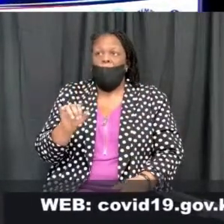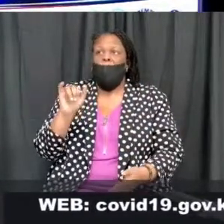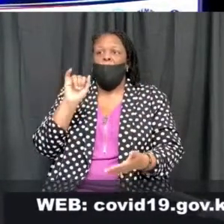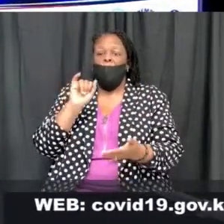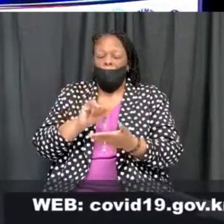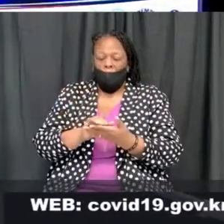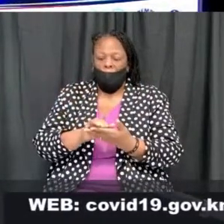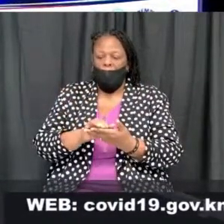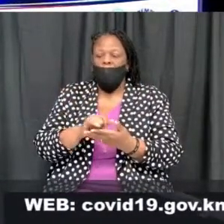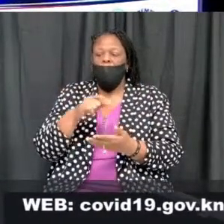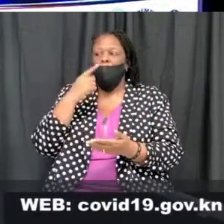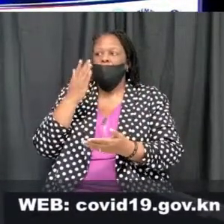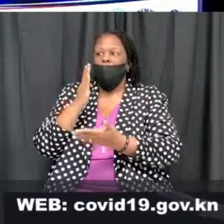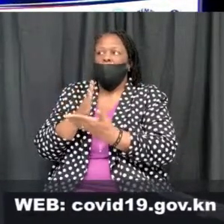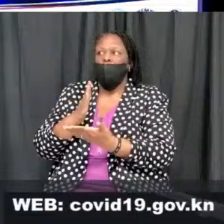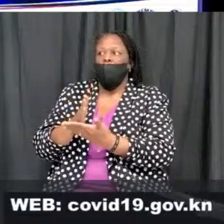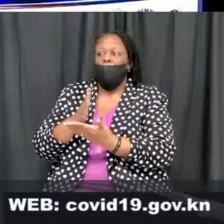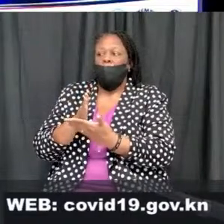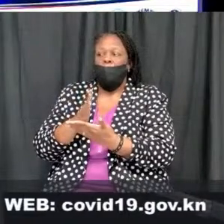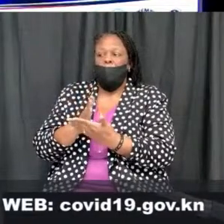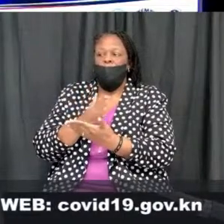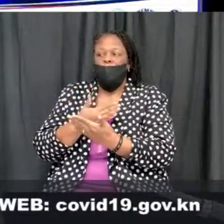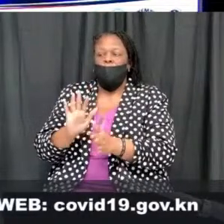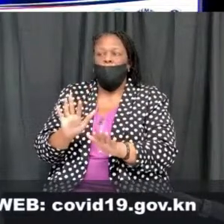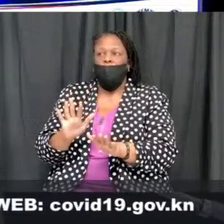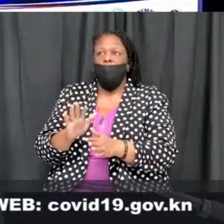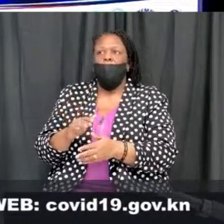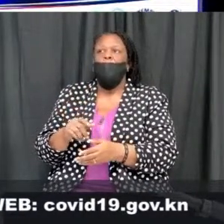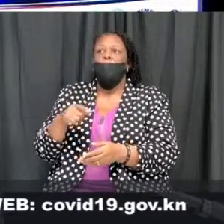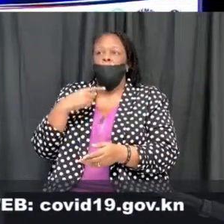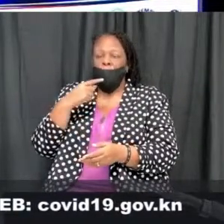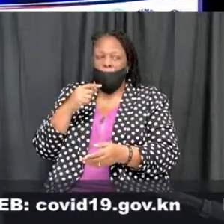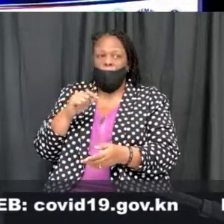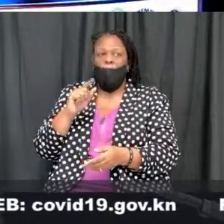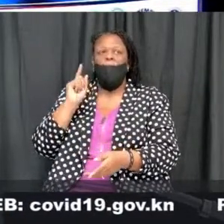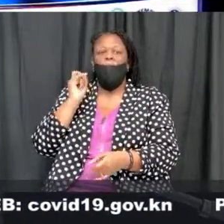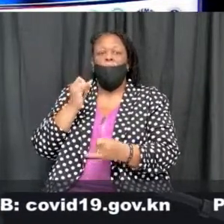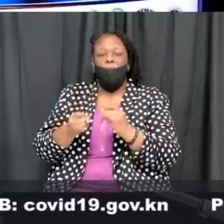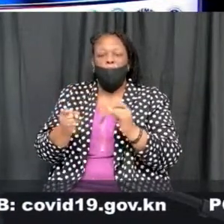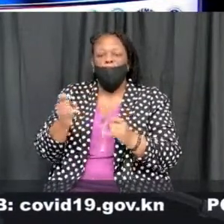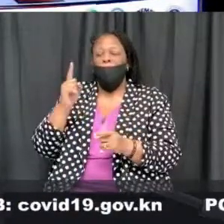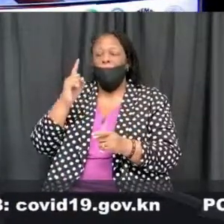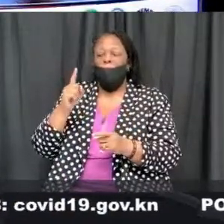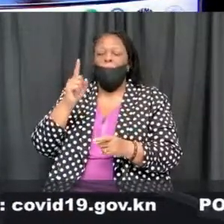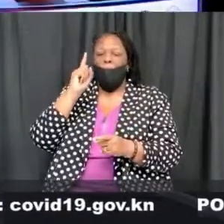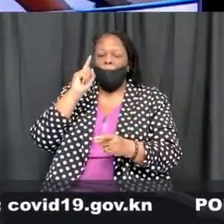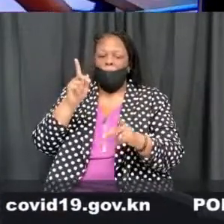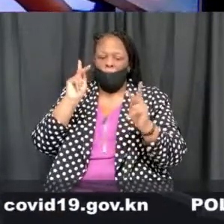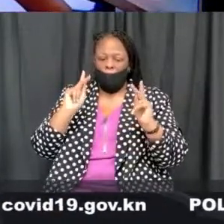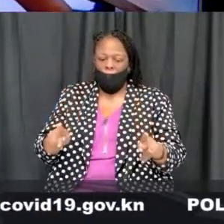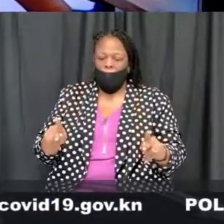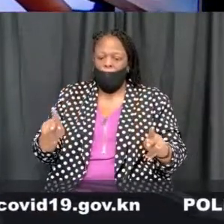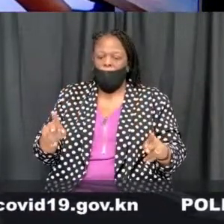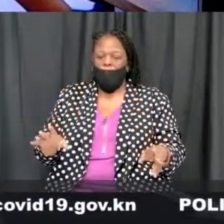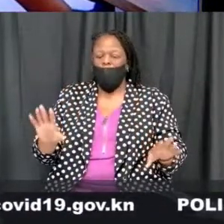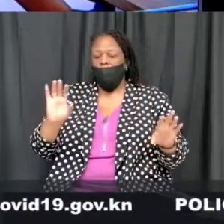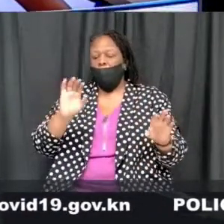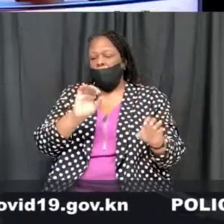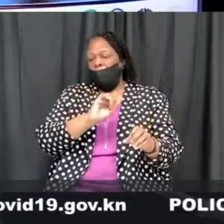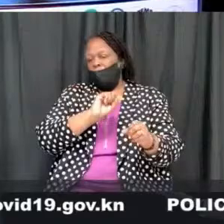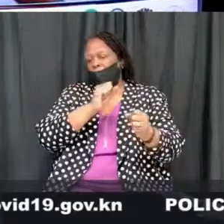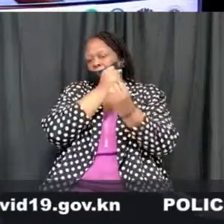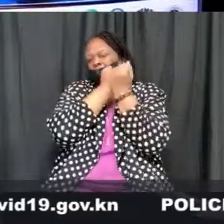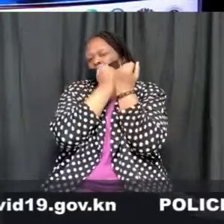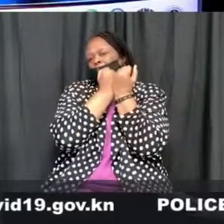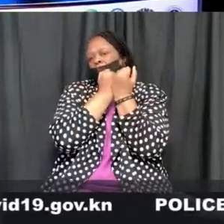to stop their operations. And as I mentioned last week, in one case, one organizer was arrested and is currently before the court